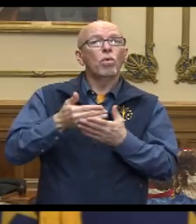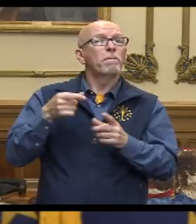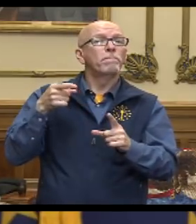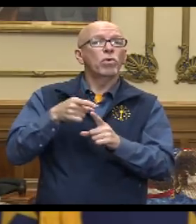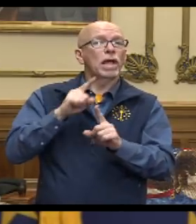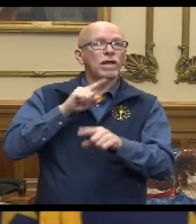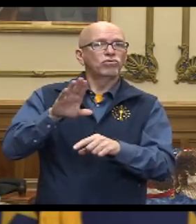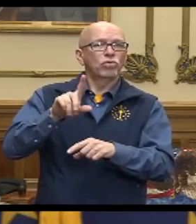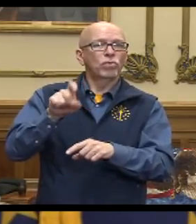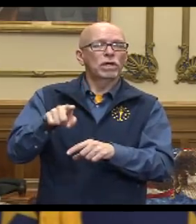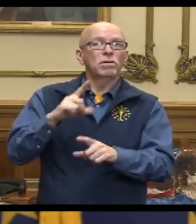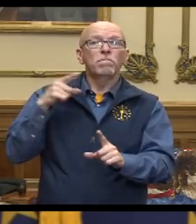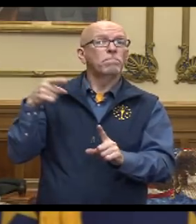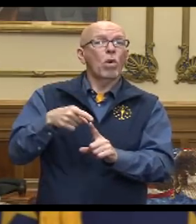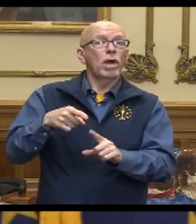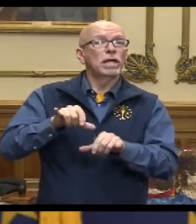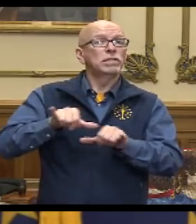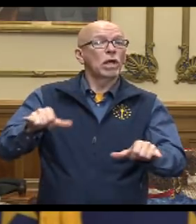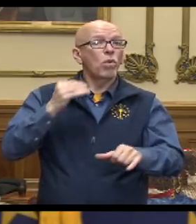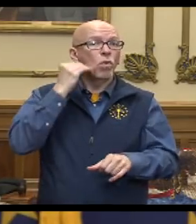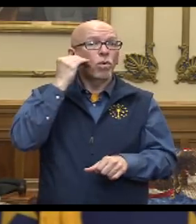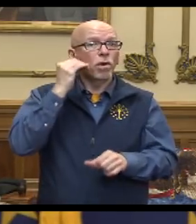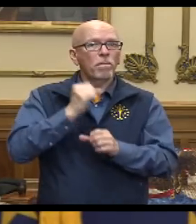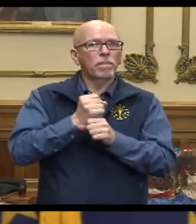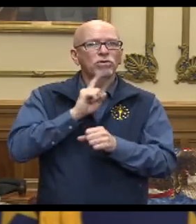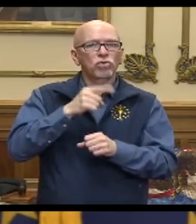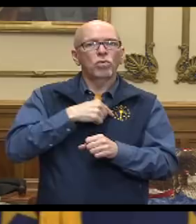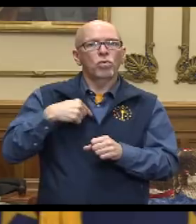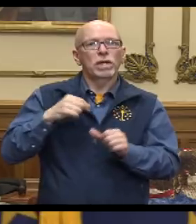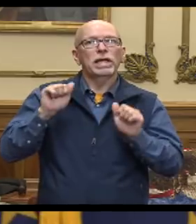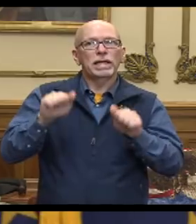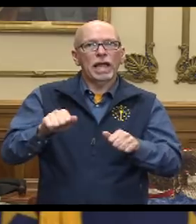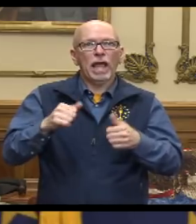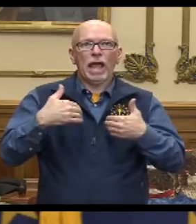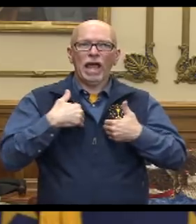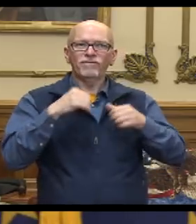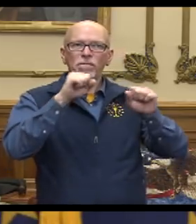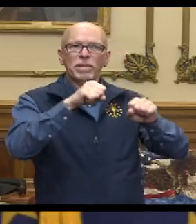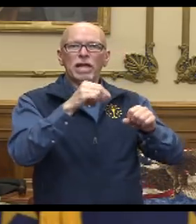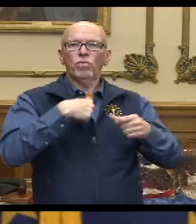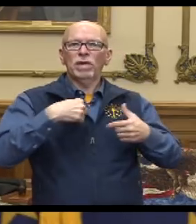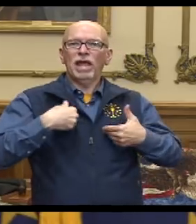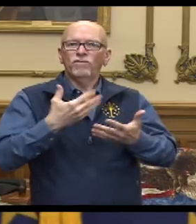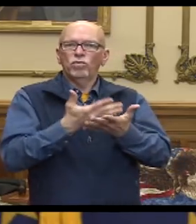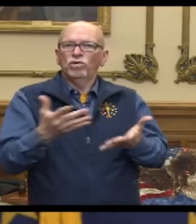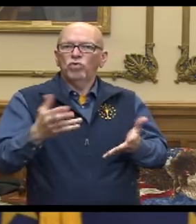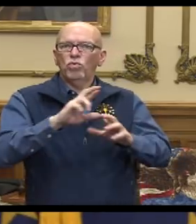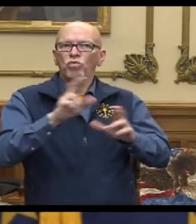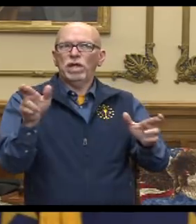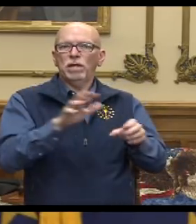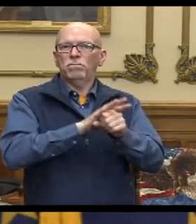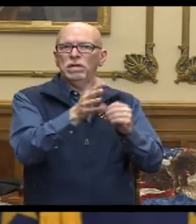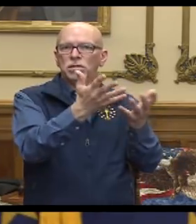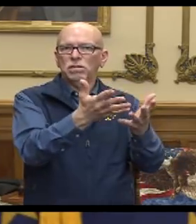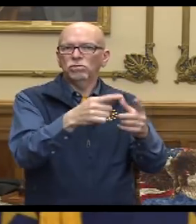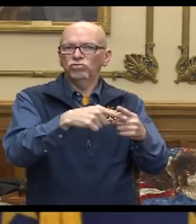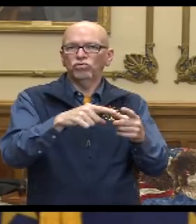your question directly, is to make sure that we have the ability to do that and the resources to do that. That was the